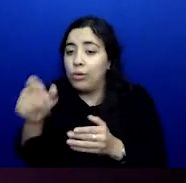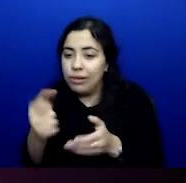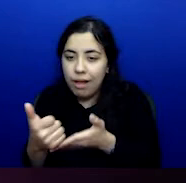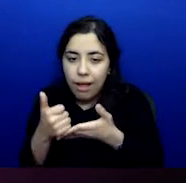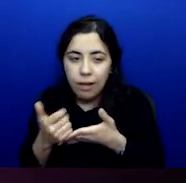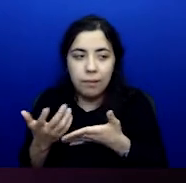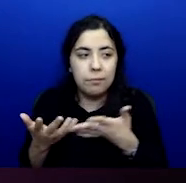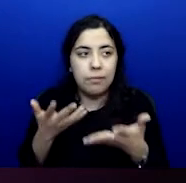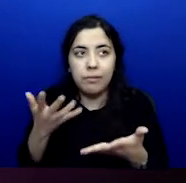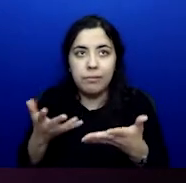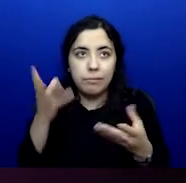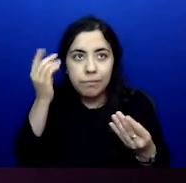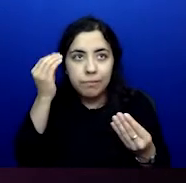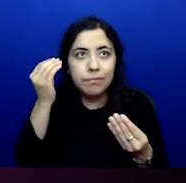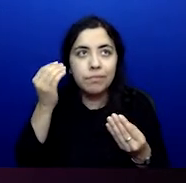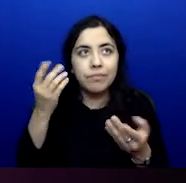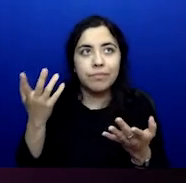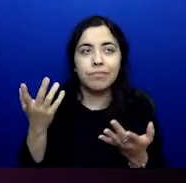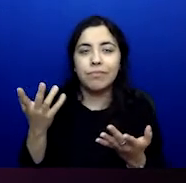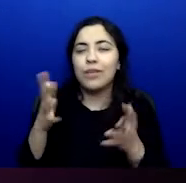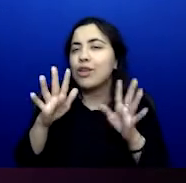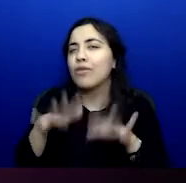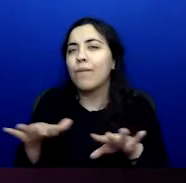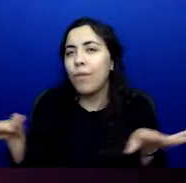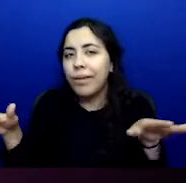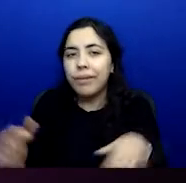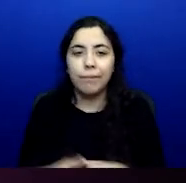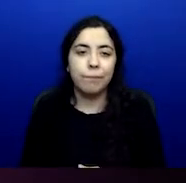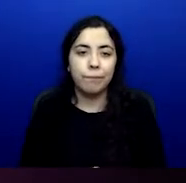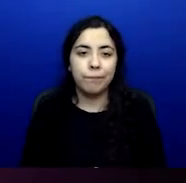with and so forth.